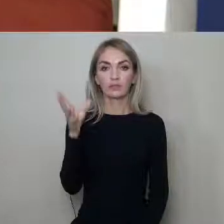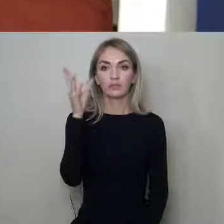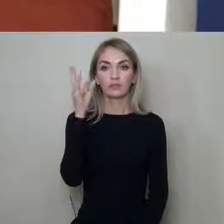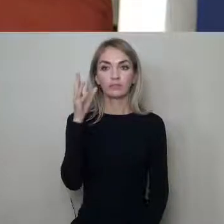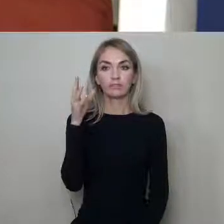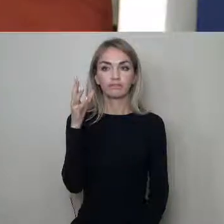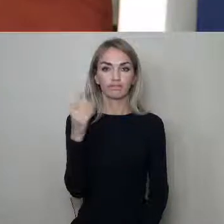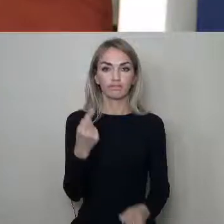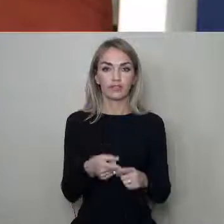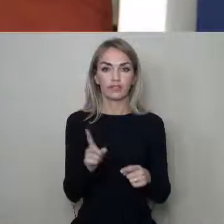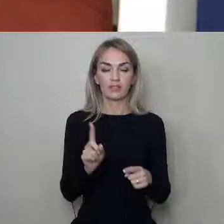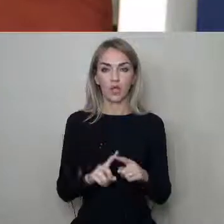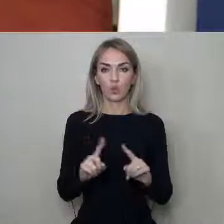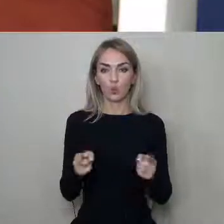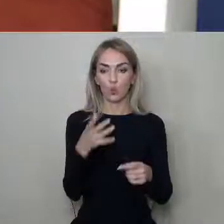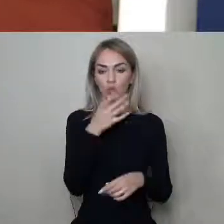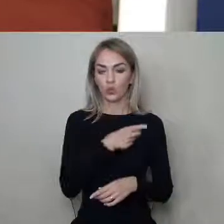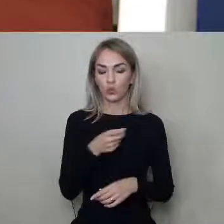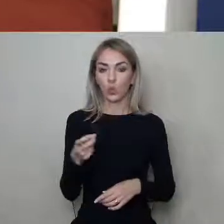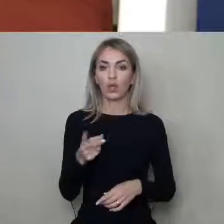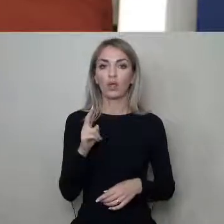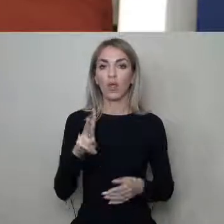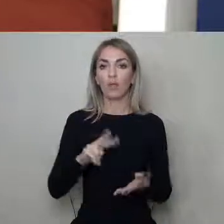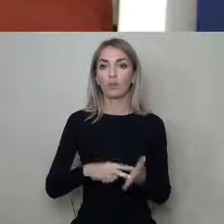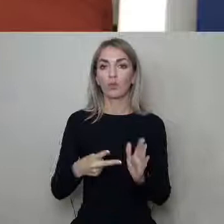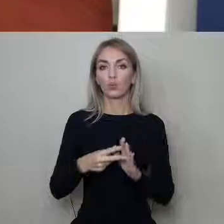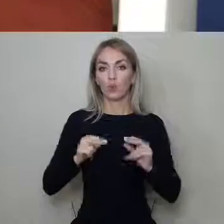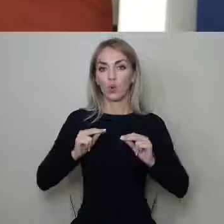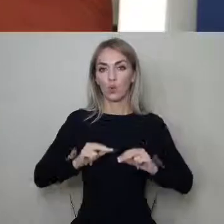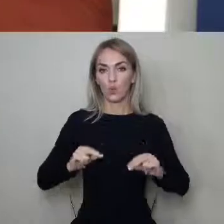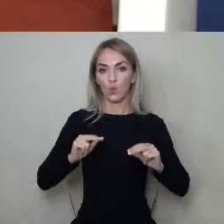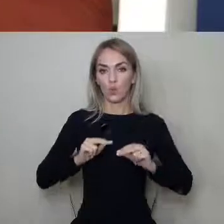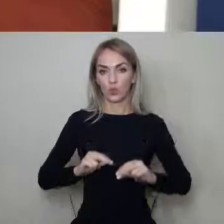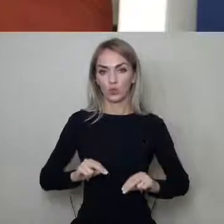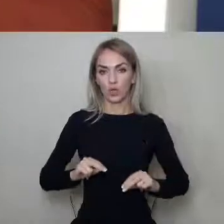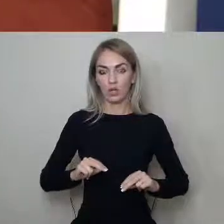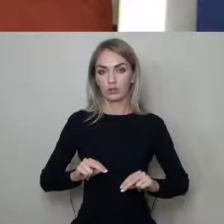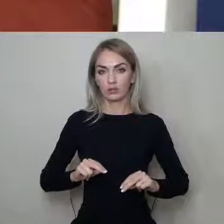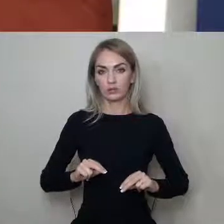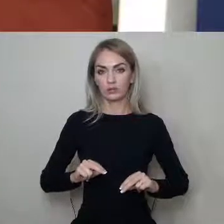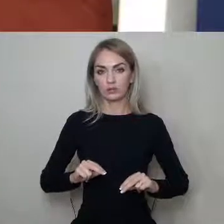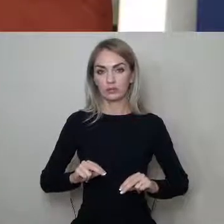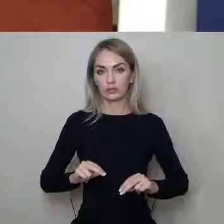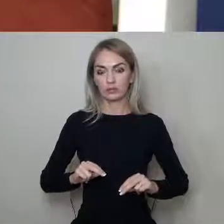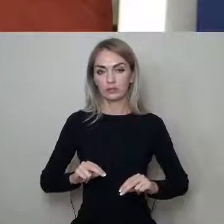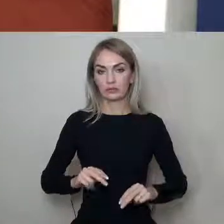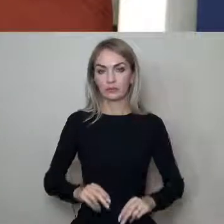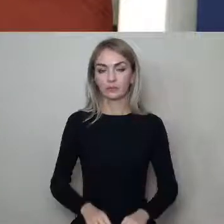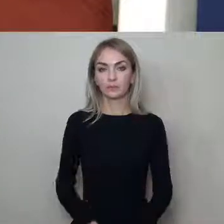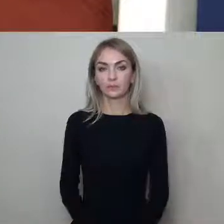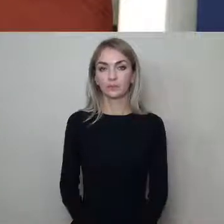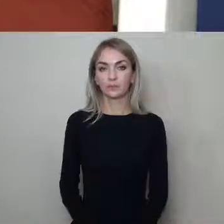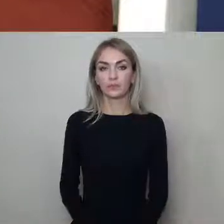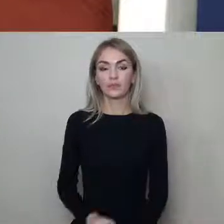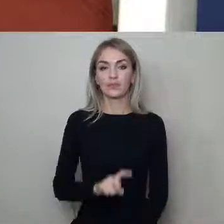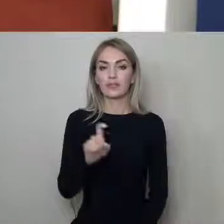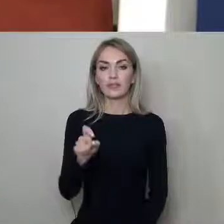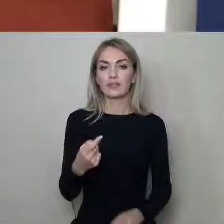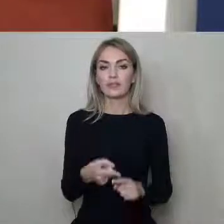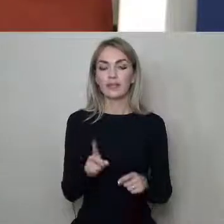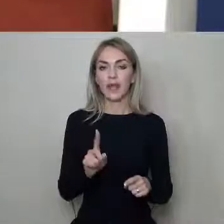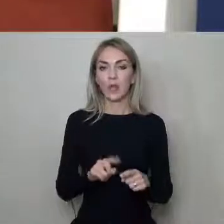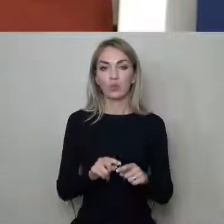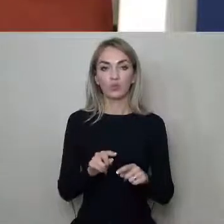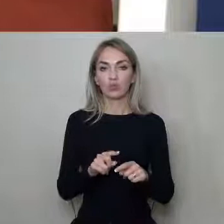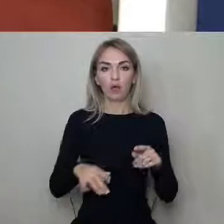of people. How are you going to handle that given this short period of time, and how are you going to train